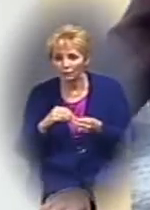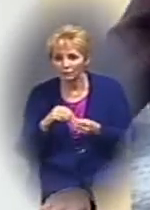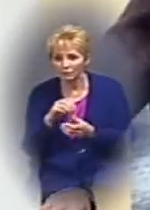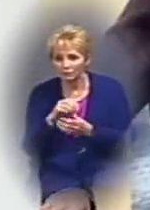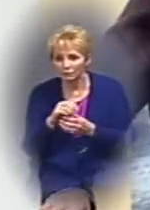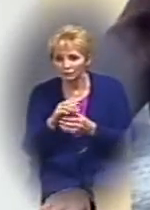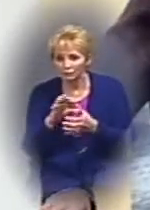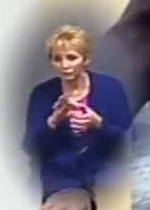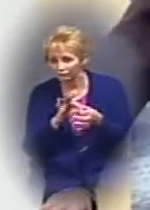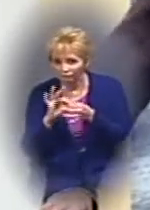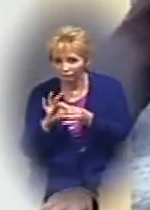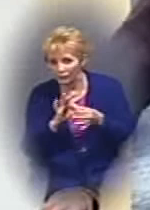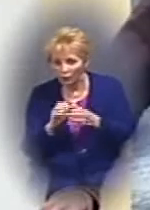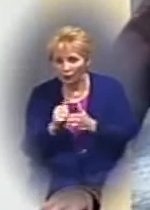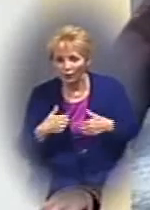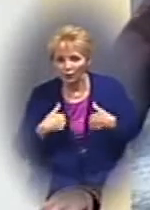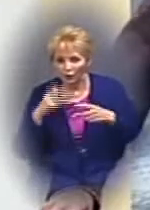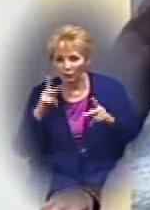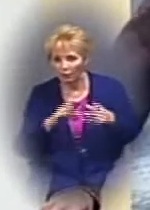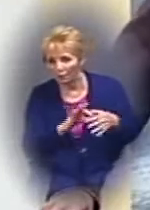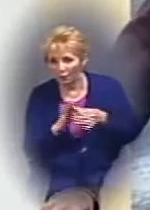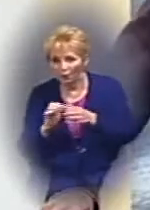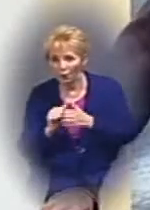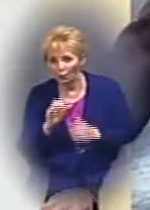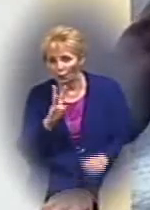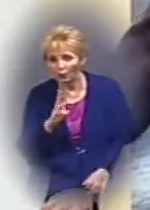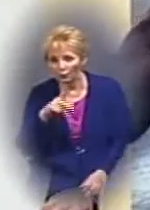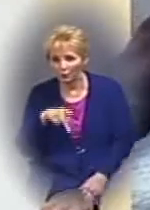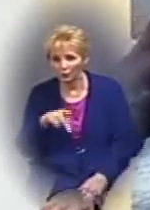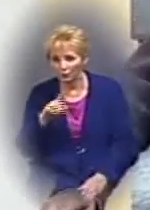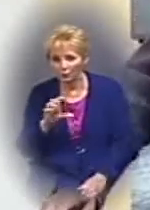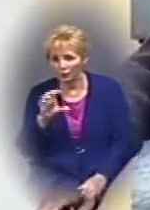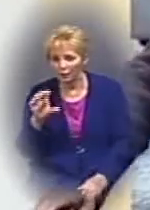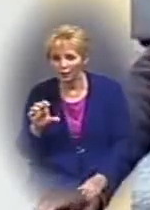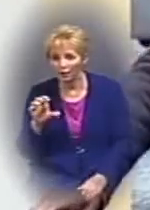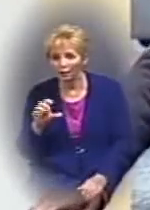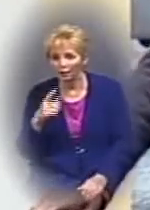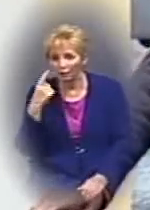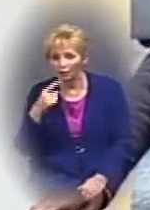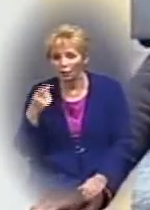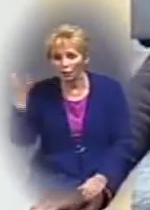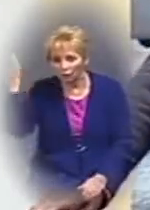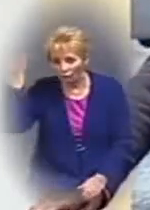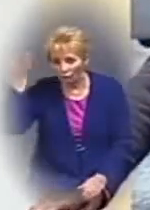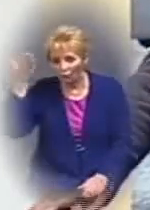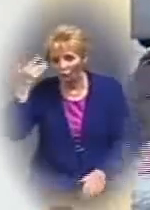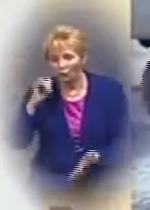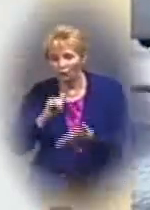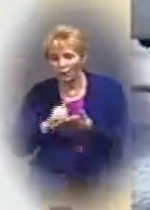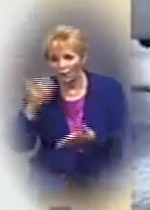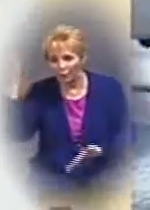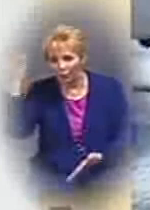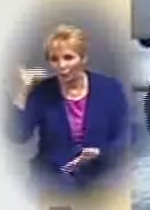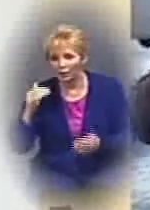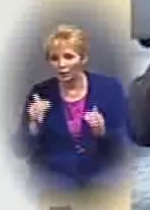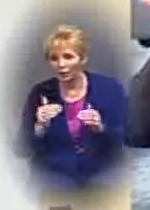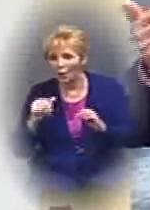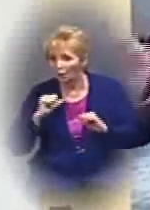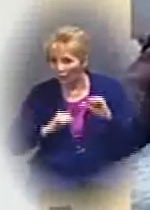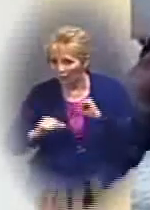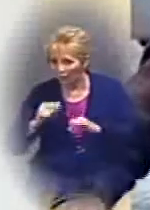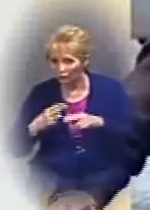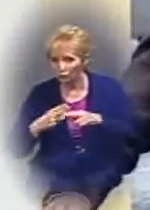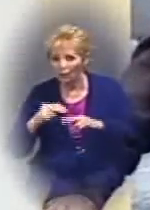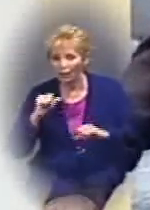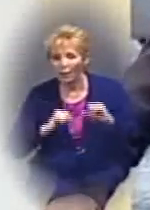with younger people. We're partnering with Western Piedmont Community College to put on a forum. Part of that forum is going to be a small play, a short